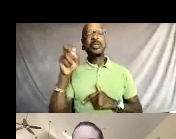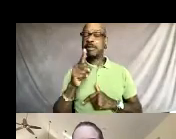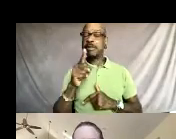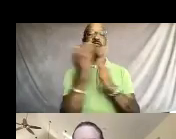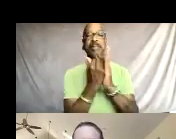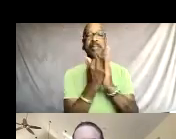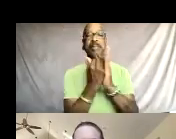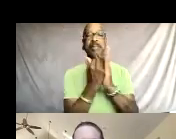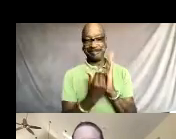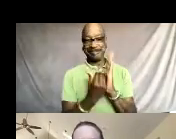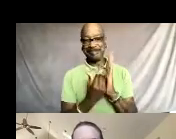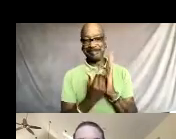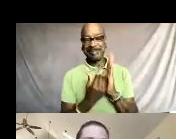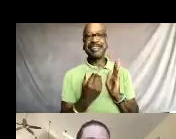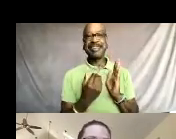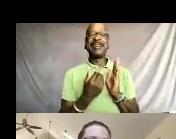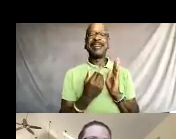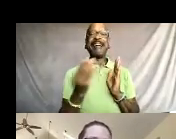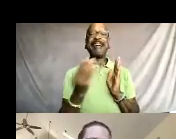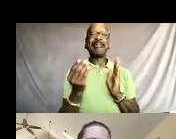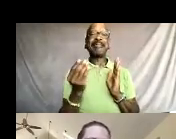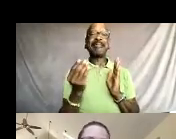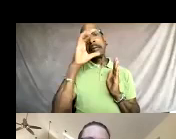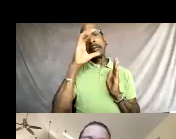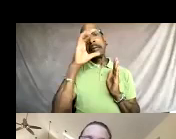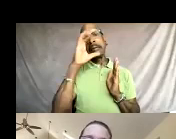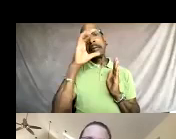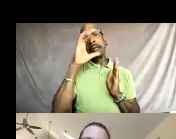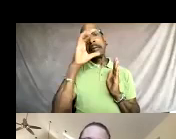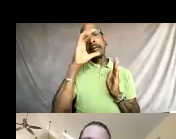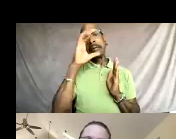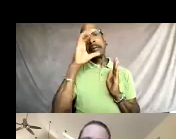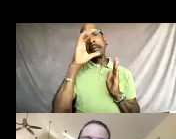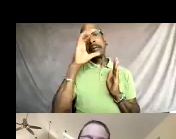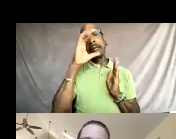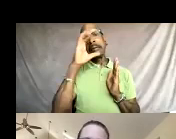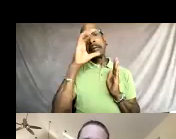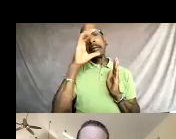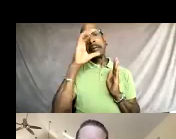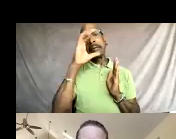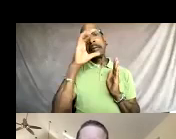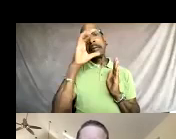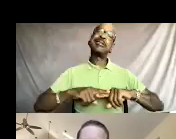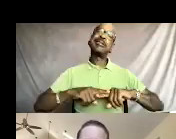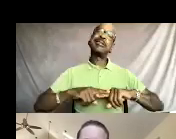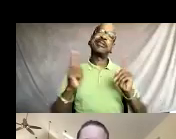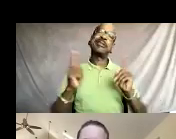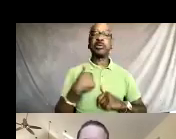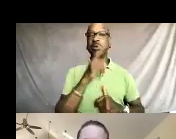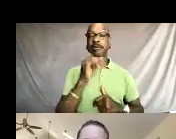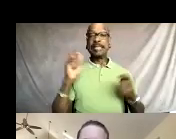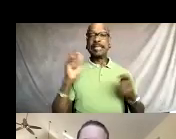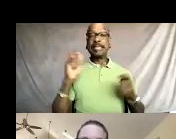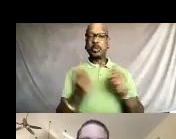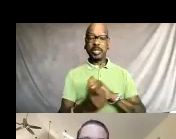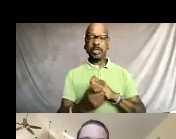And that, I guess the good news of that is this, like, it's because things are really different and we're really wanting to transform relationships with land. And